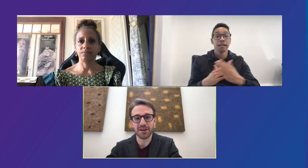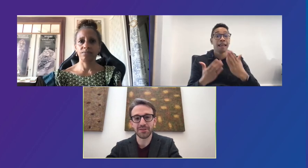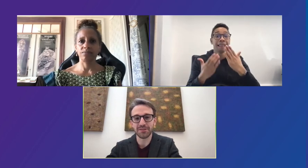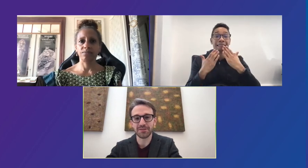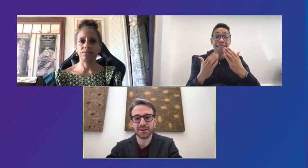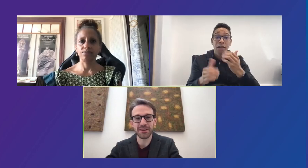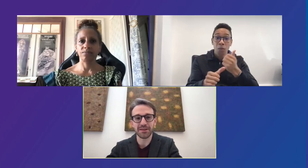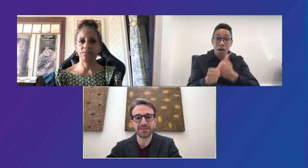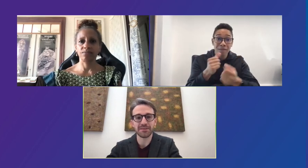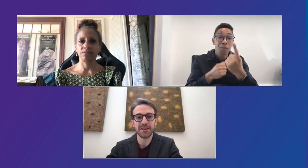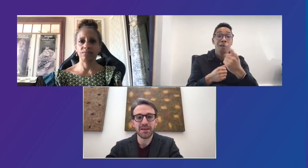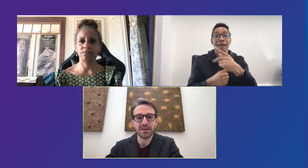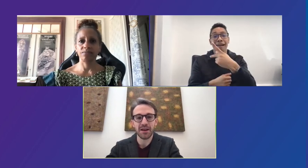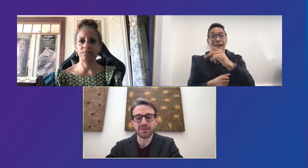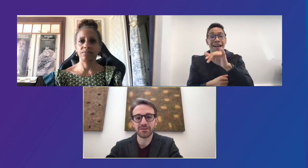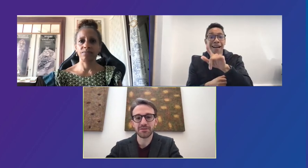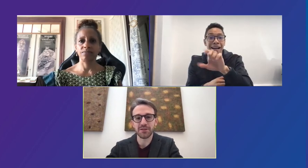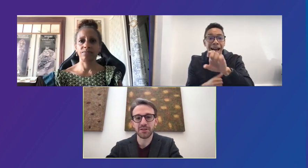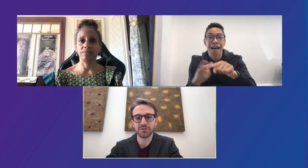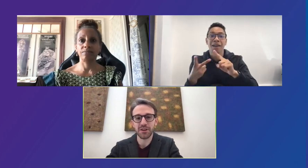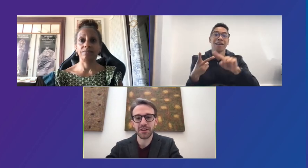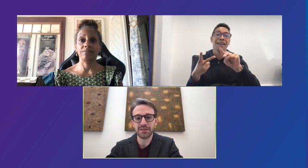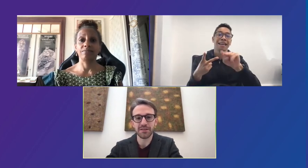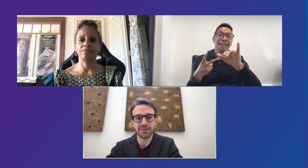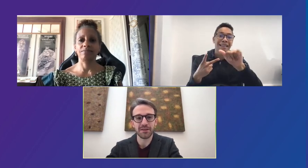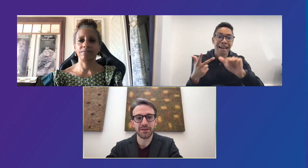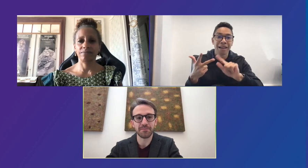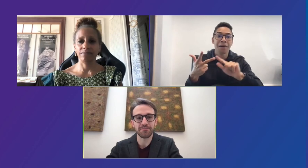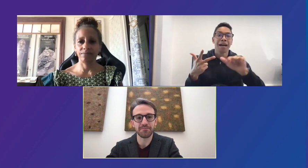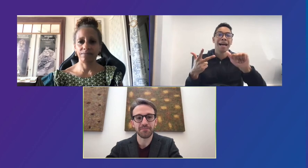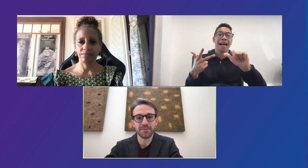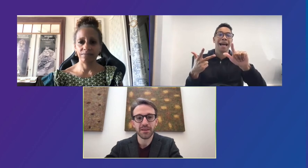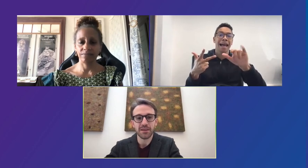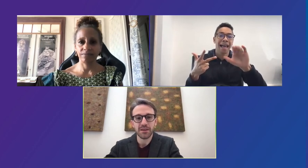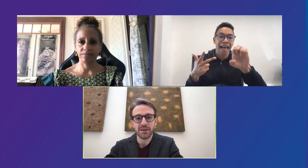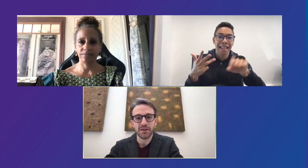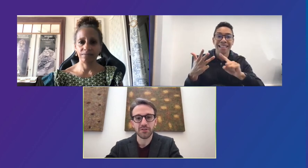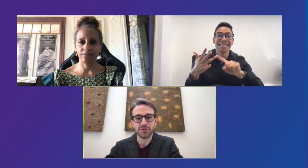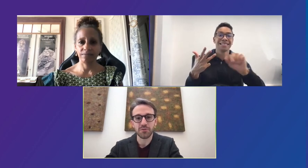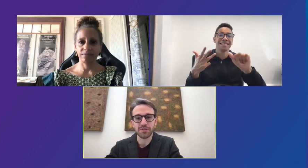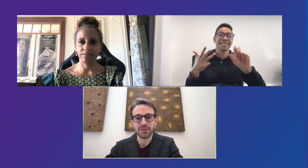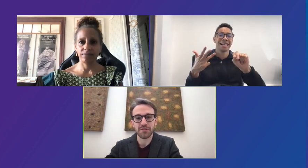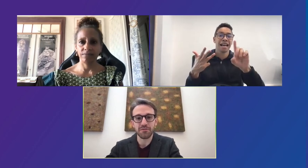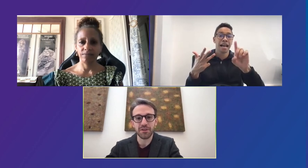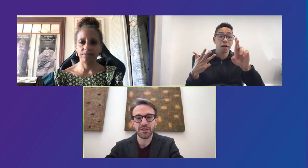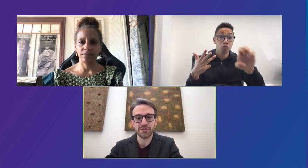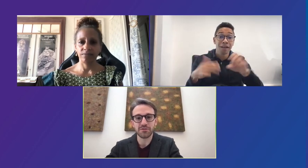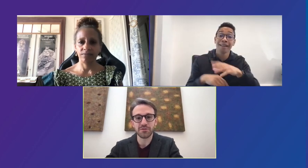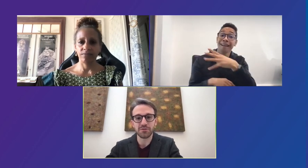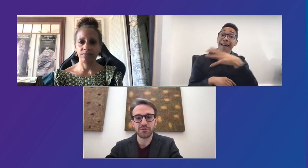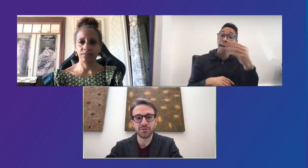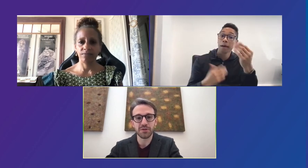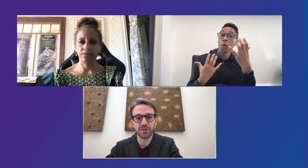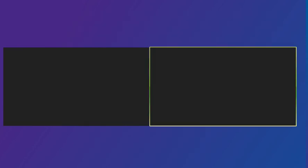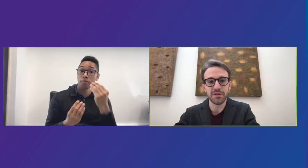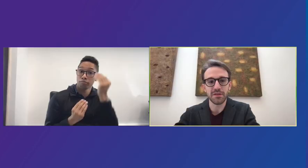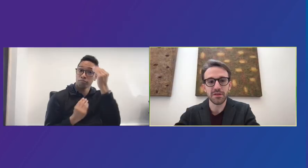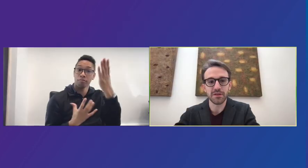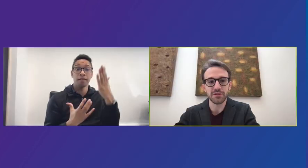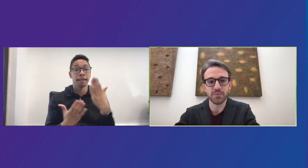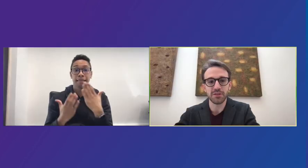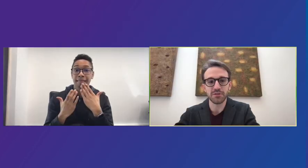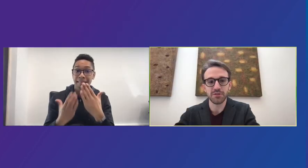everyone, Kyle, Naya, Alice, and Andre. also want to give thanks to